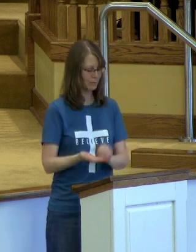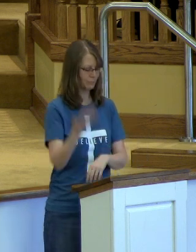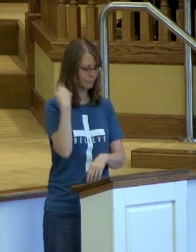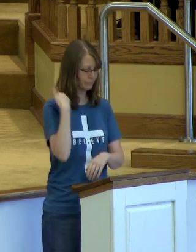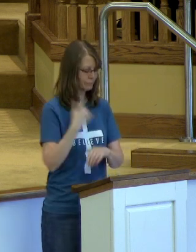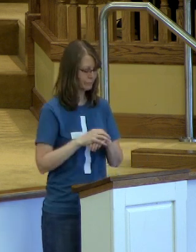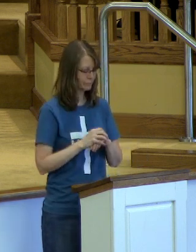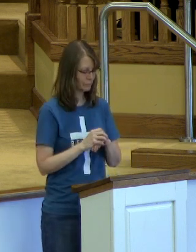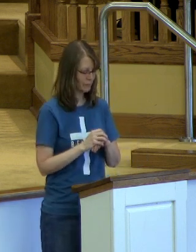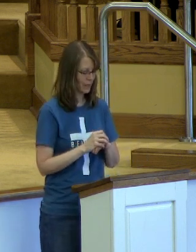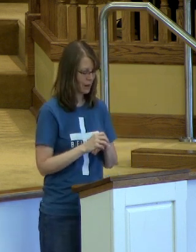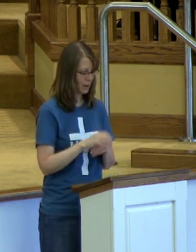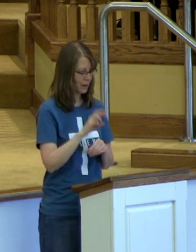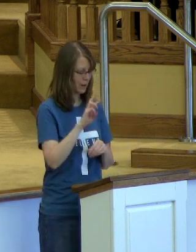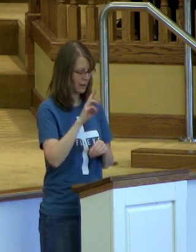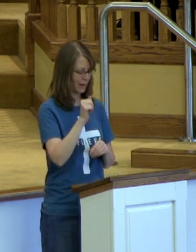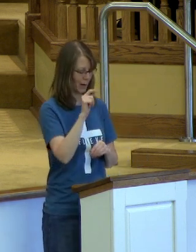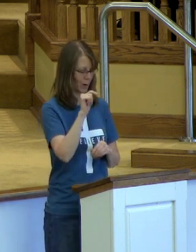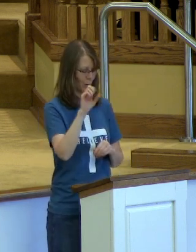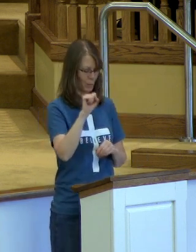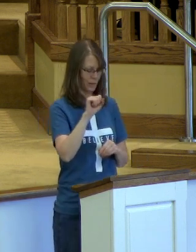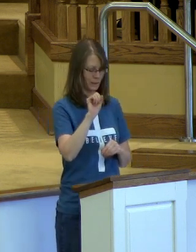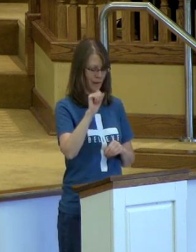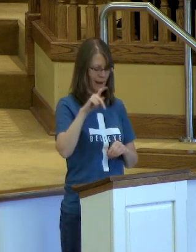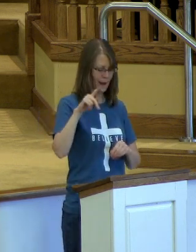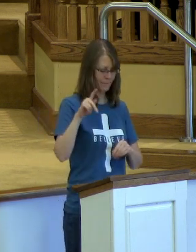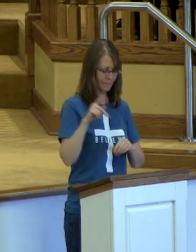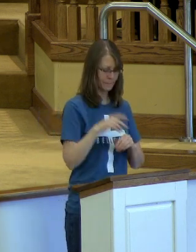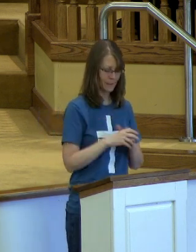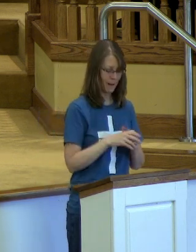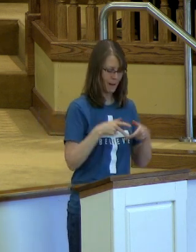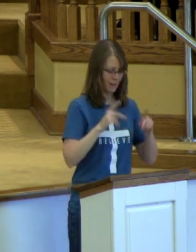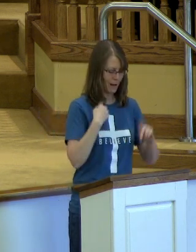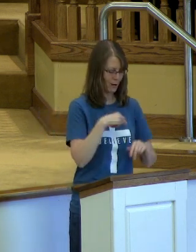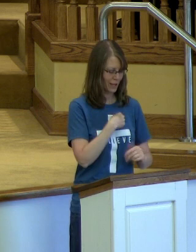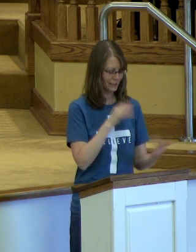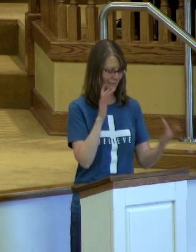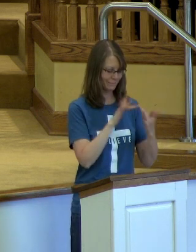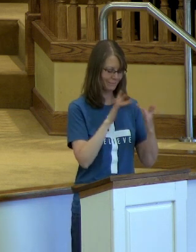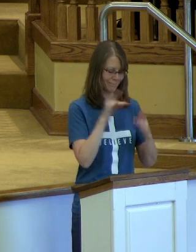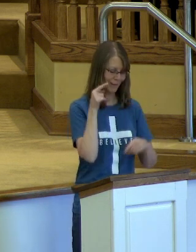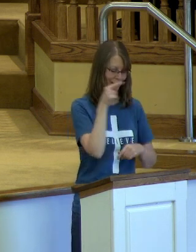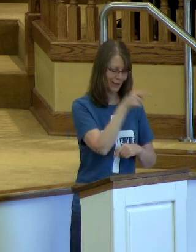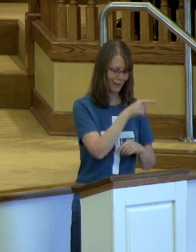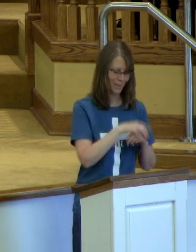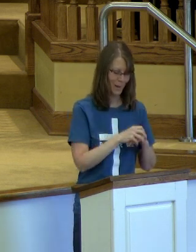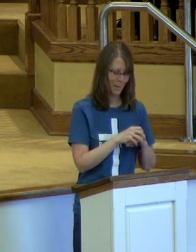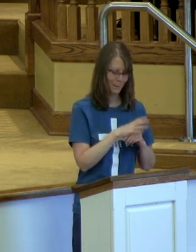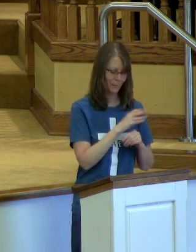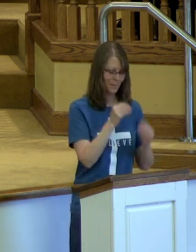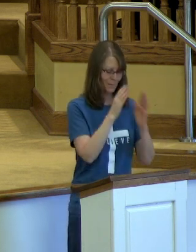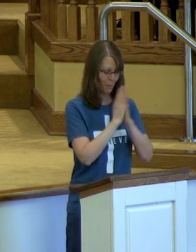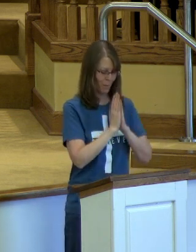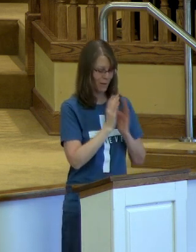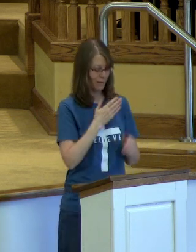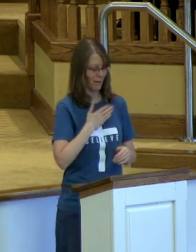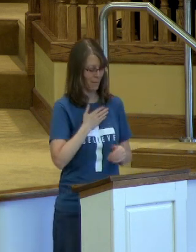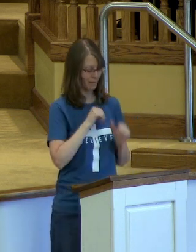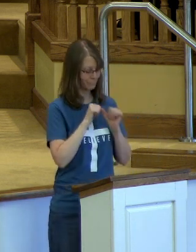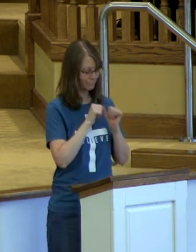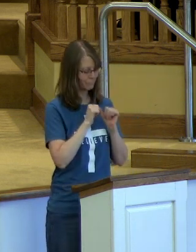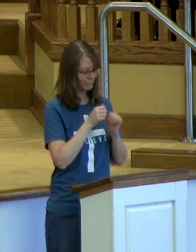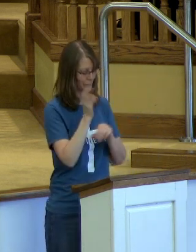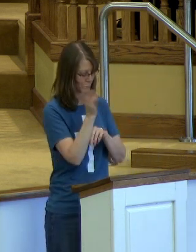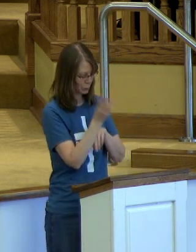him because he lives 5 hours north of Kanaim in Russia. Pray that my continuing witness will fall on